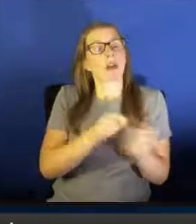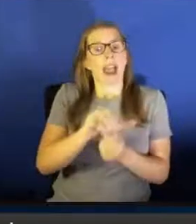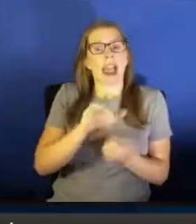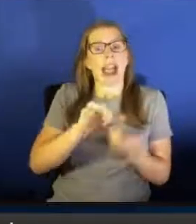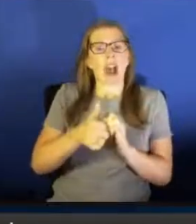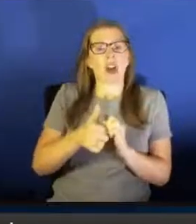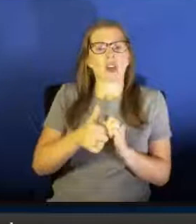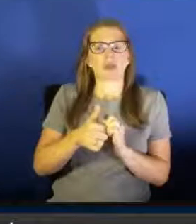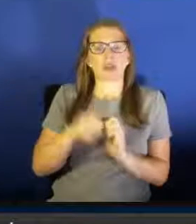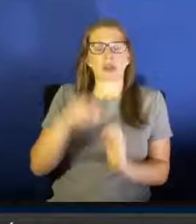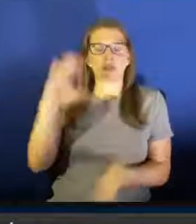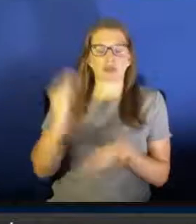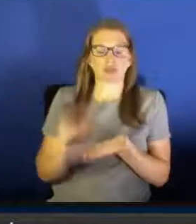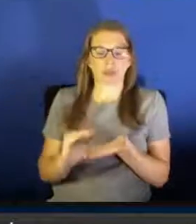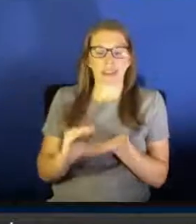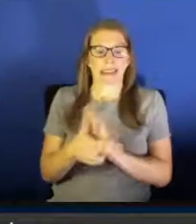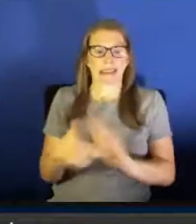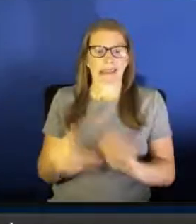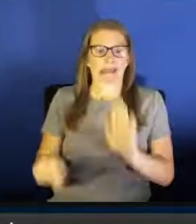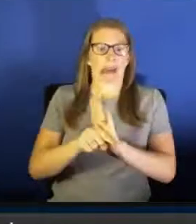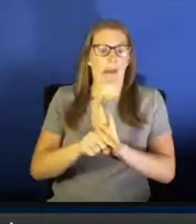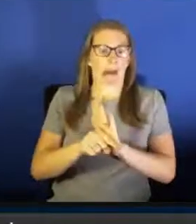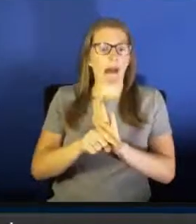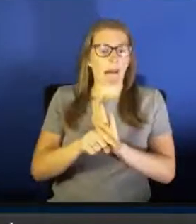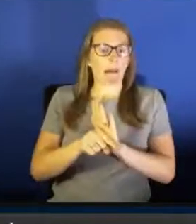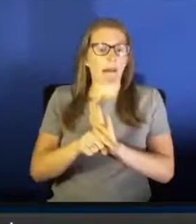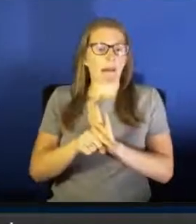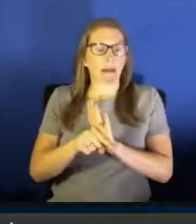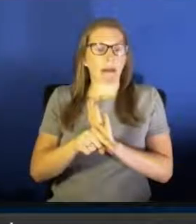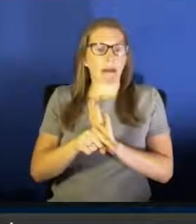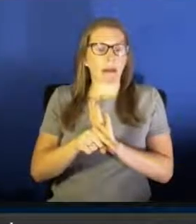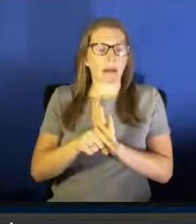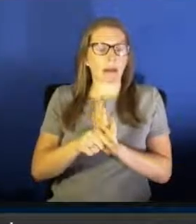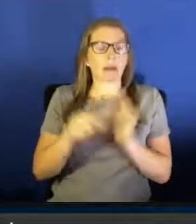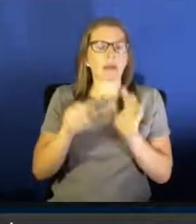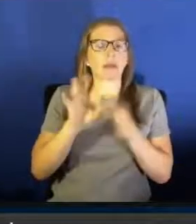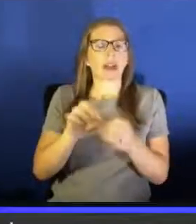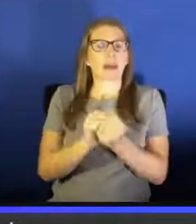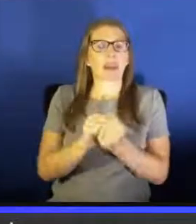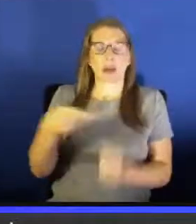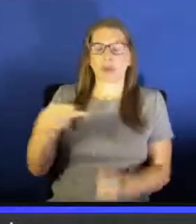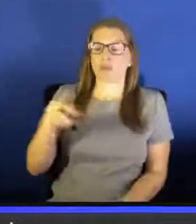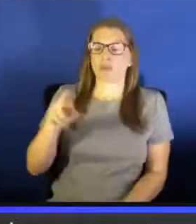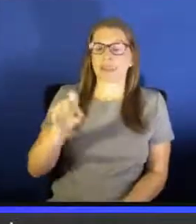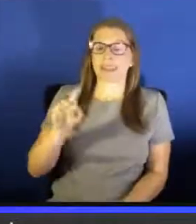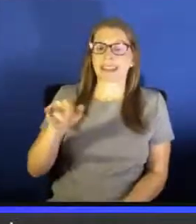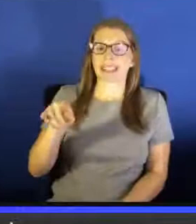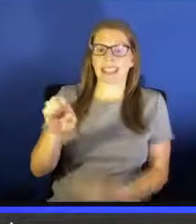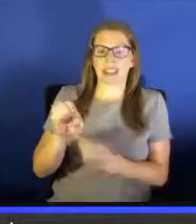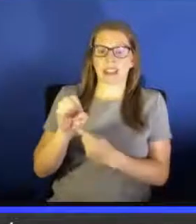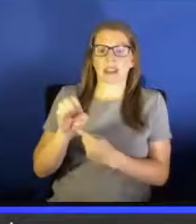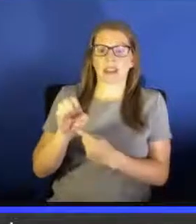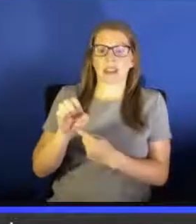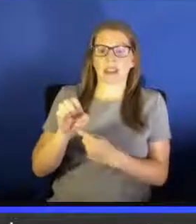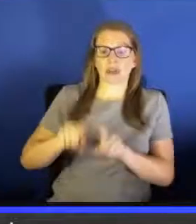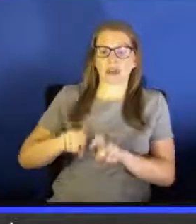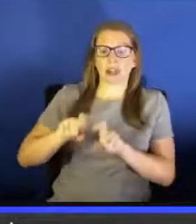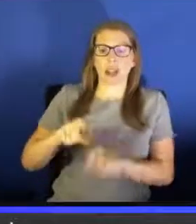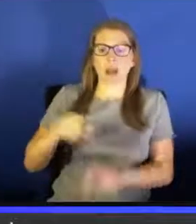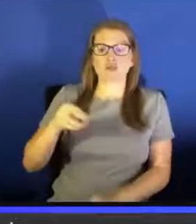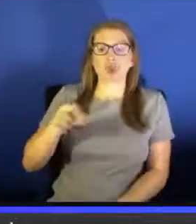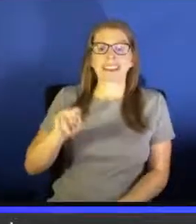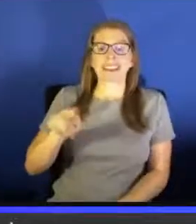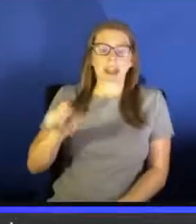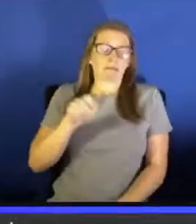men's health in general, and certainly a screening like prostate screening? So prostate cancer, very personal issue, right? Mm-hmm. Because it's part